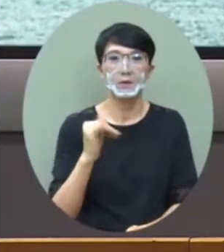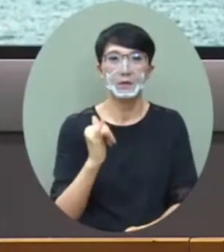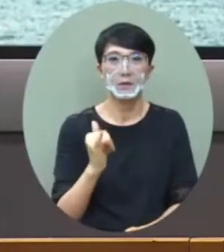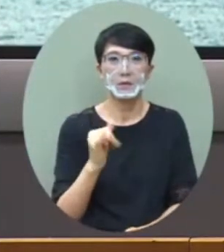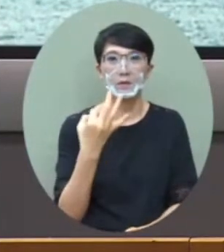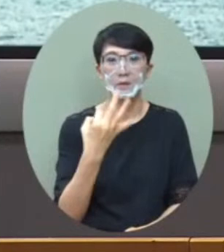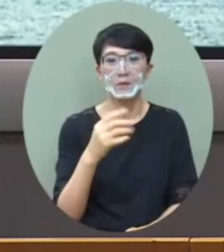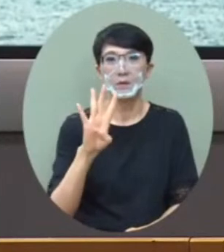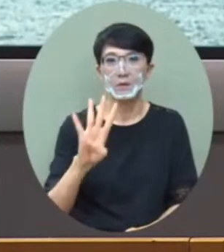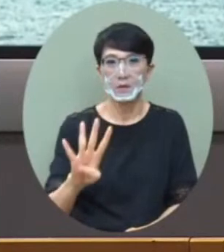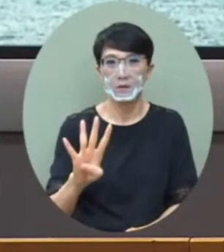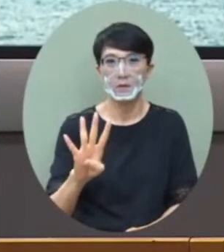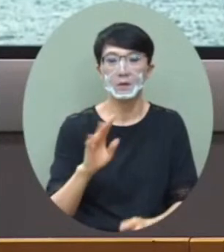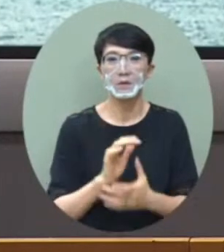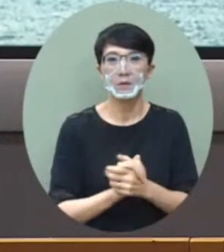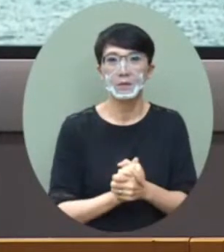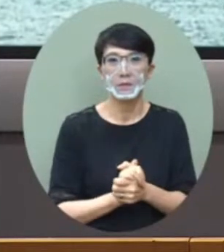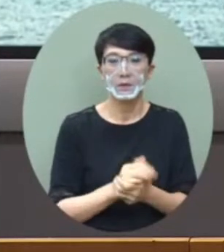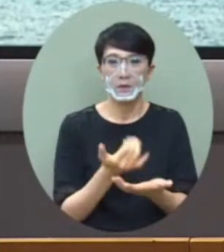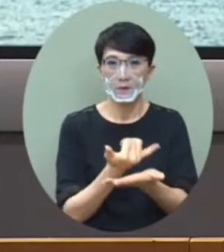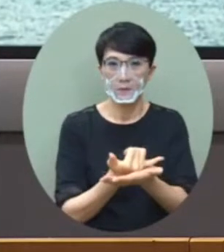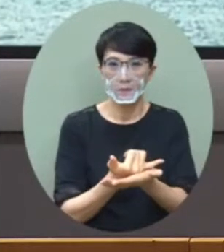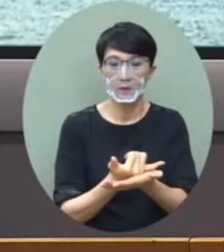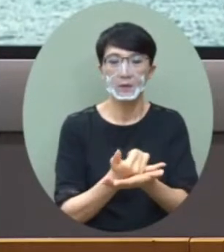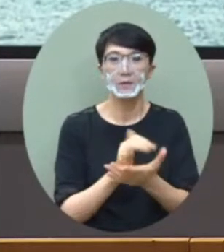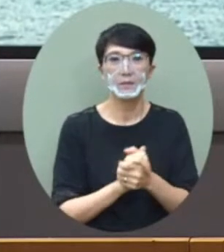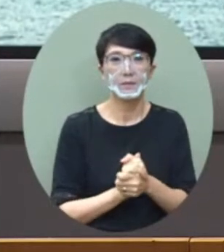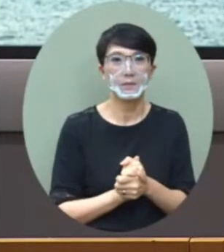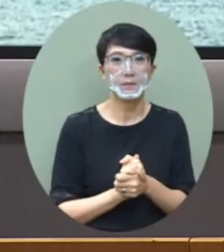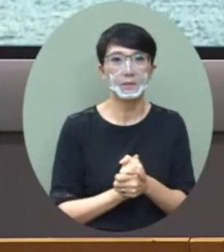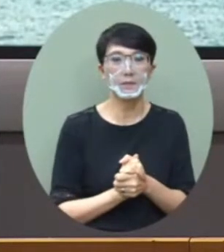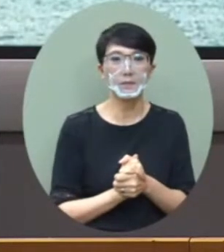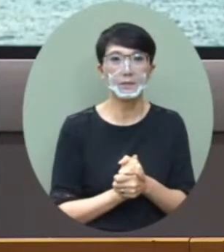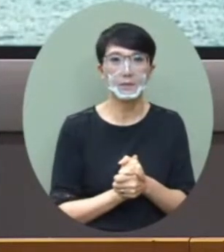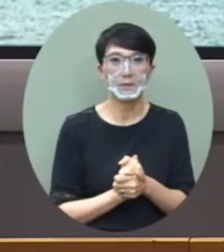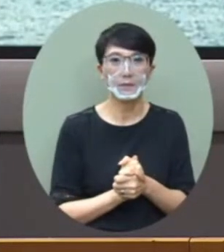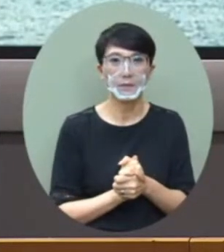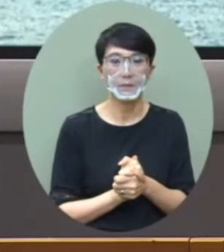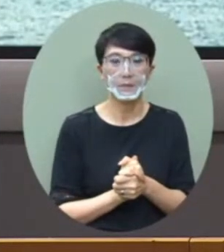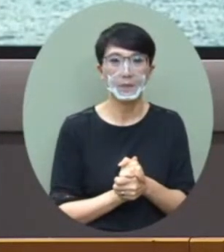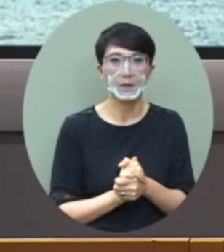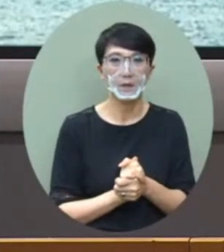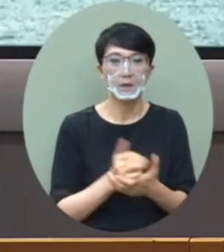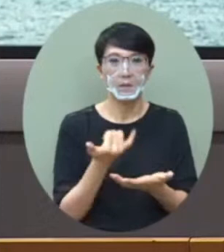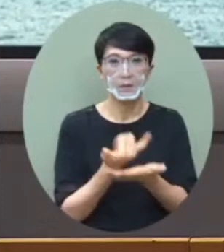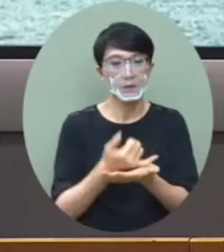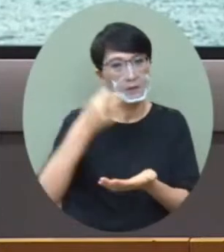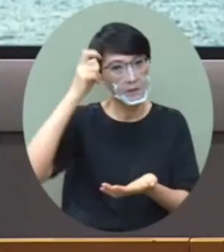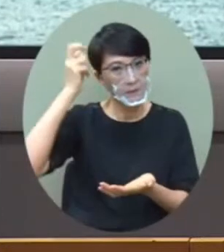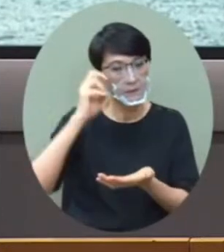the 5th wave, we have a total of 6,434 deaths.